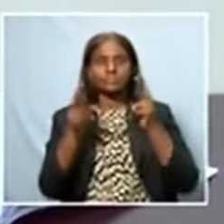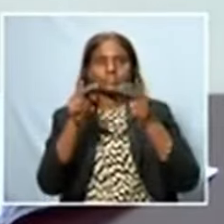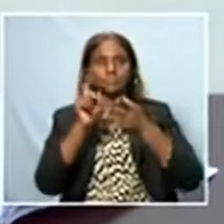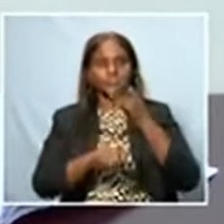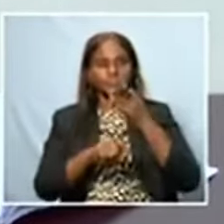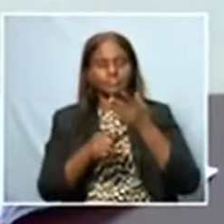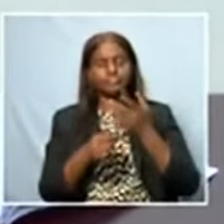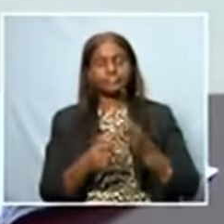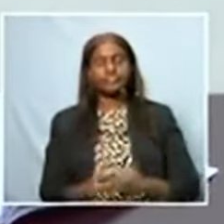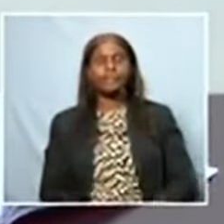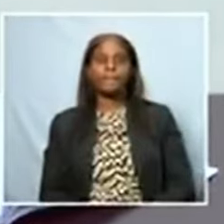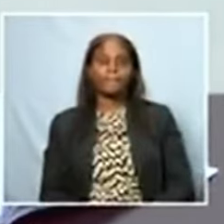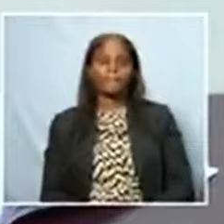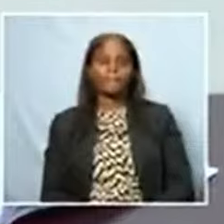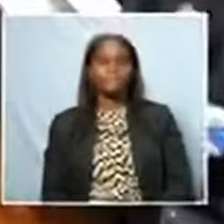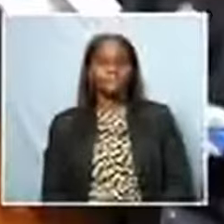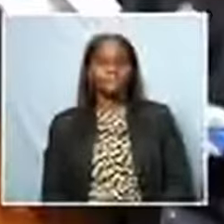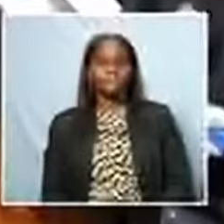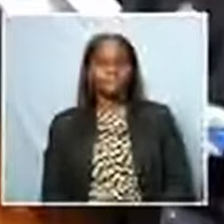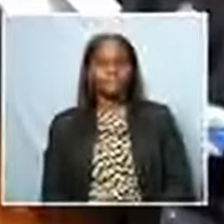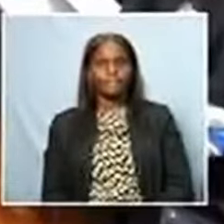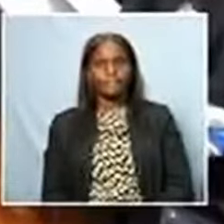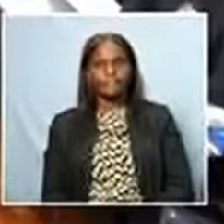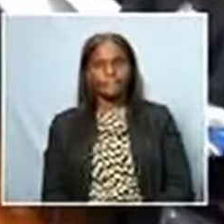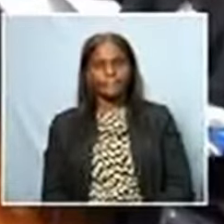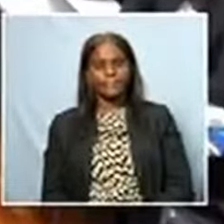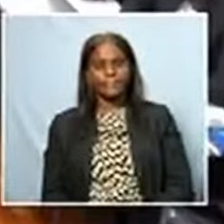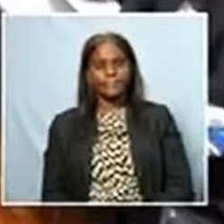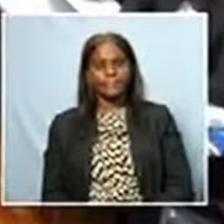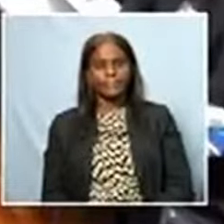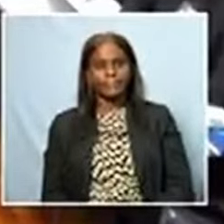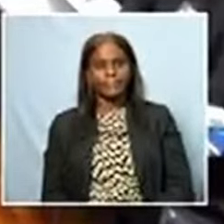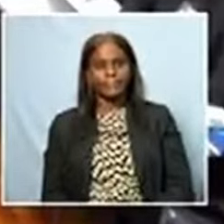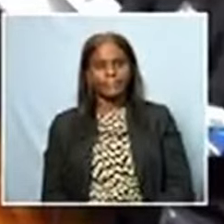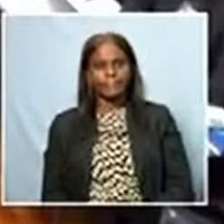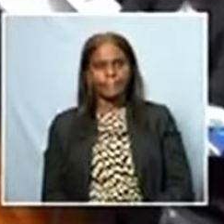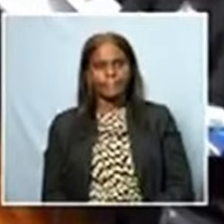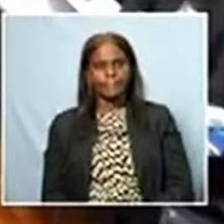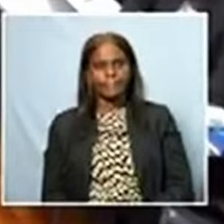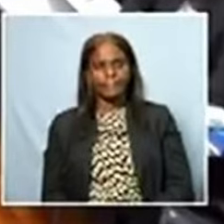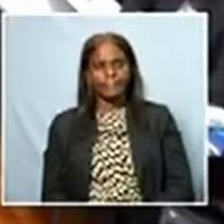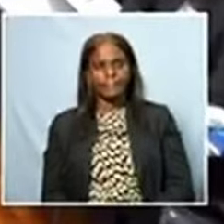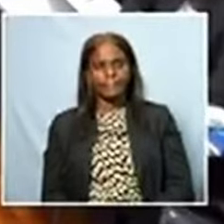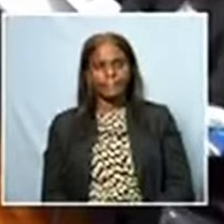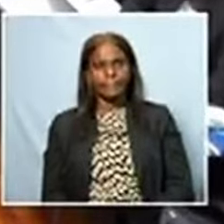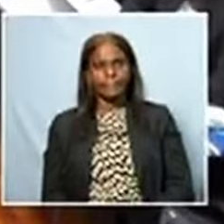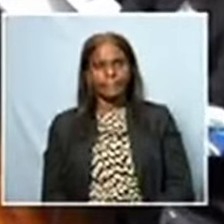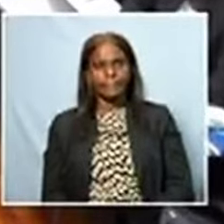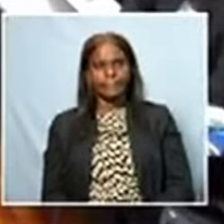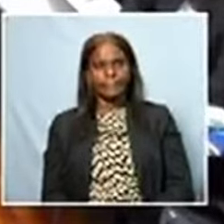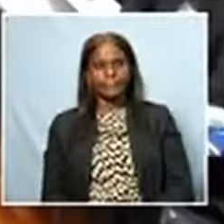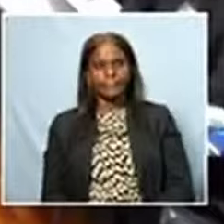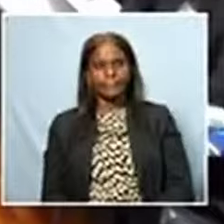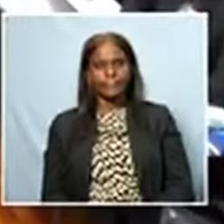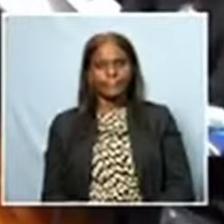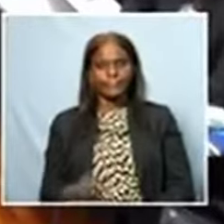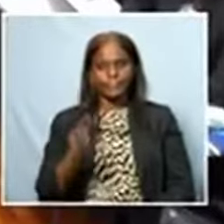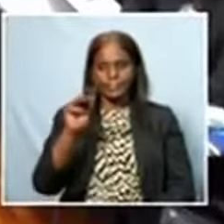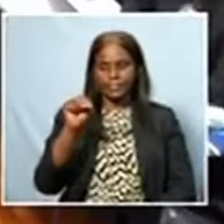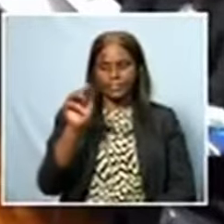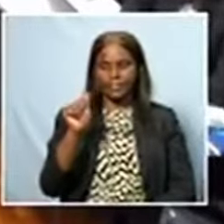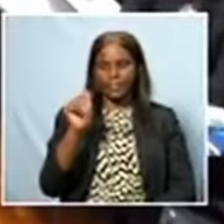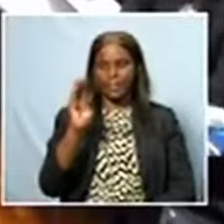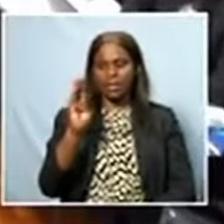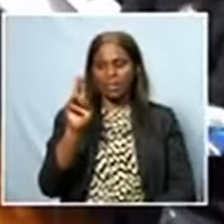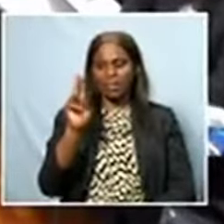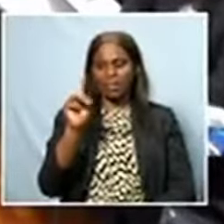We submit, Chair, for now. Thank you. Maybe I've noted that Honorable Mabumba, we have one member who is participating